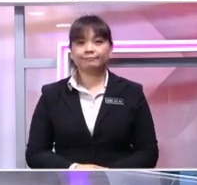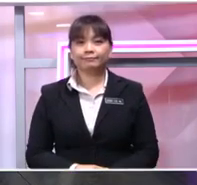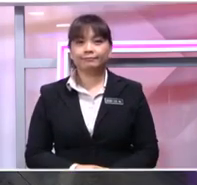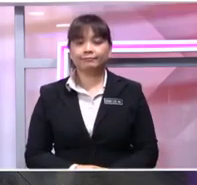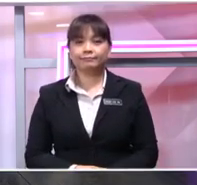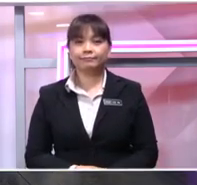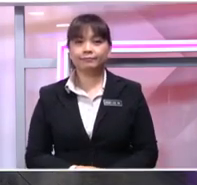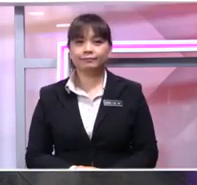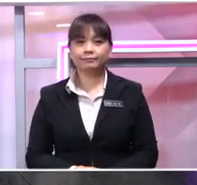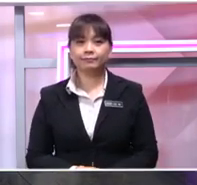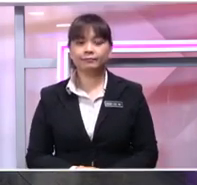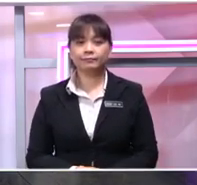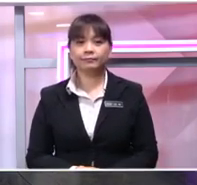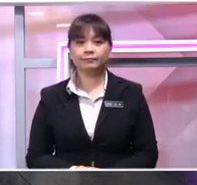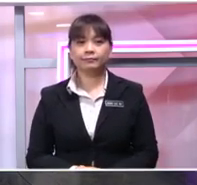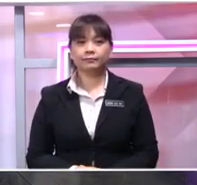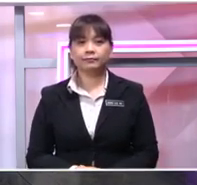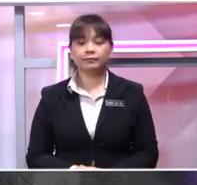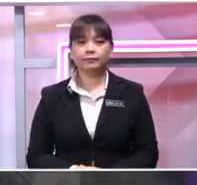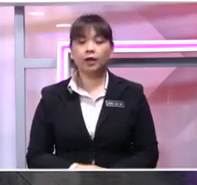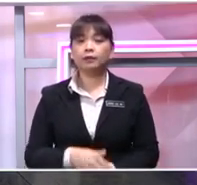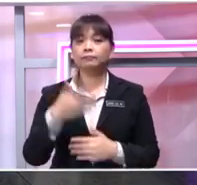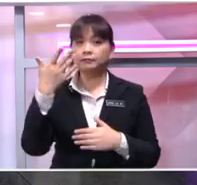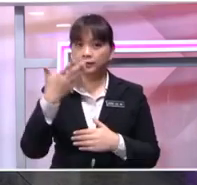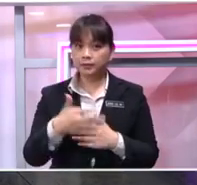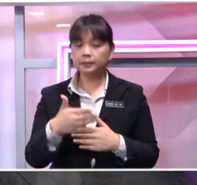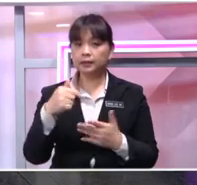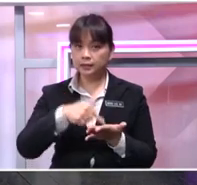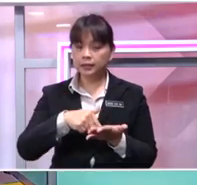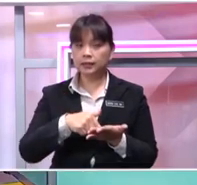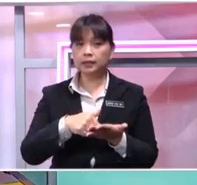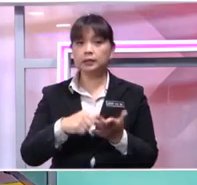Good. Done. Next word is